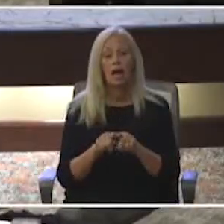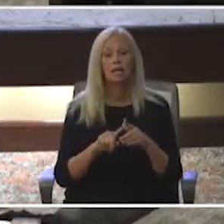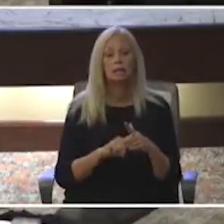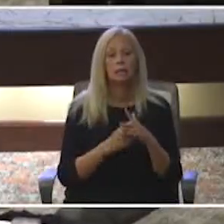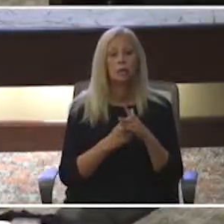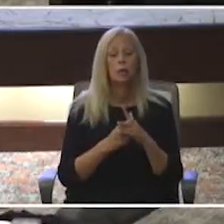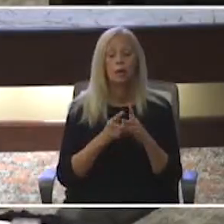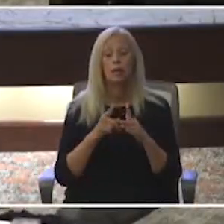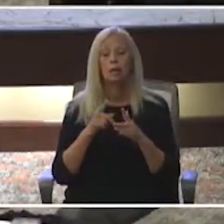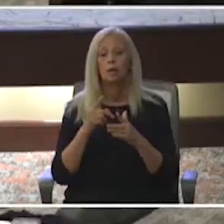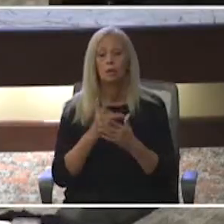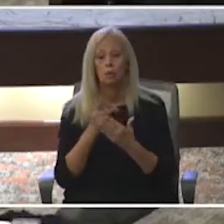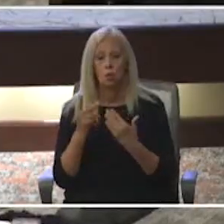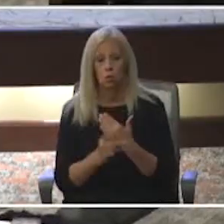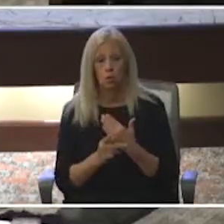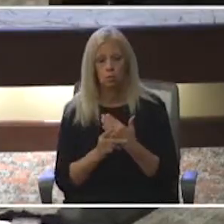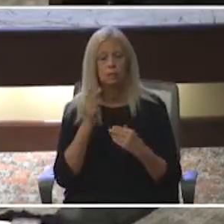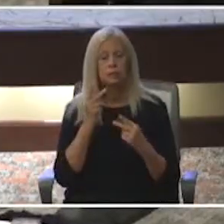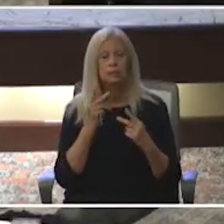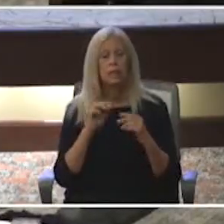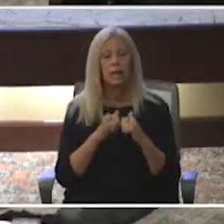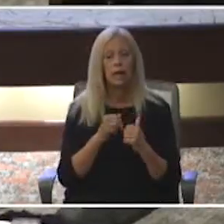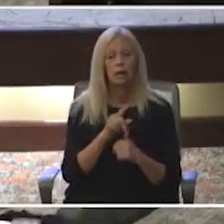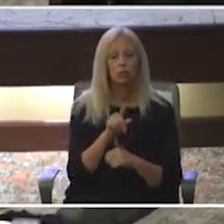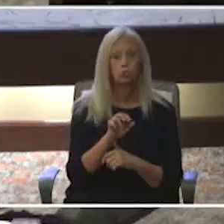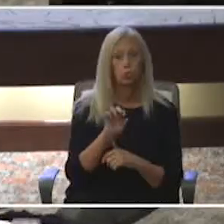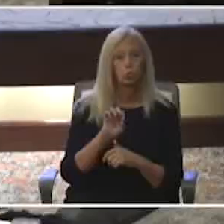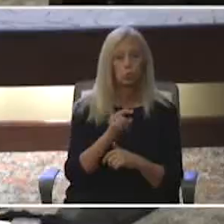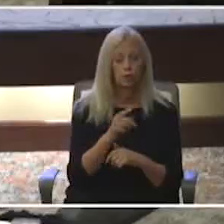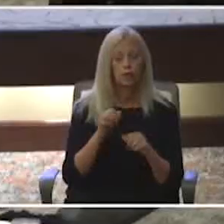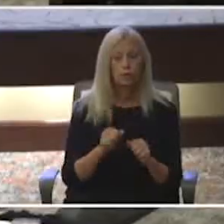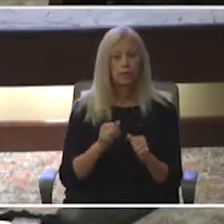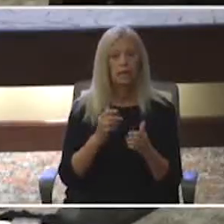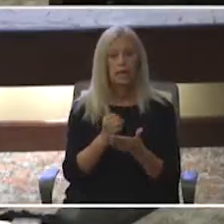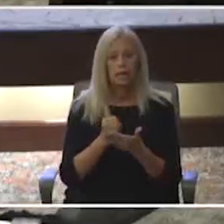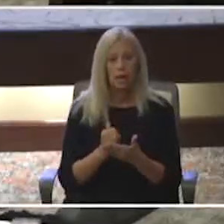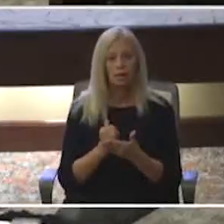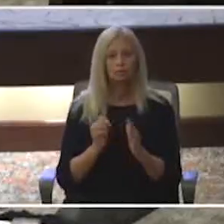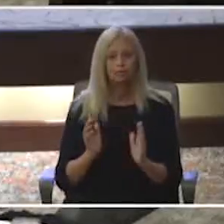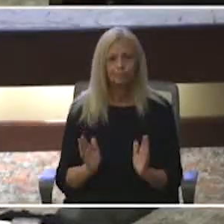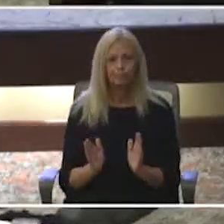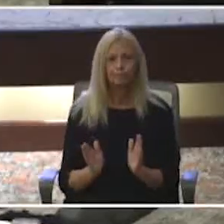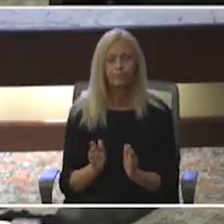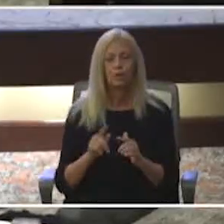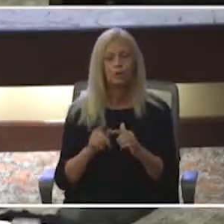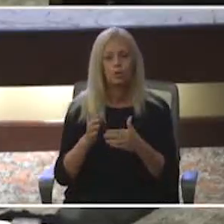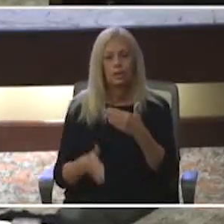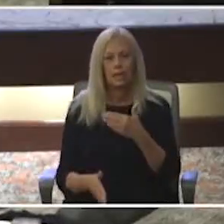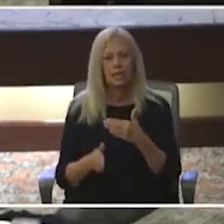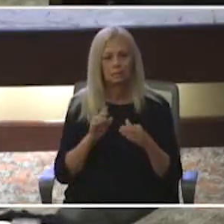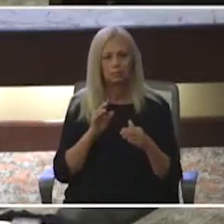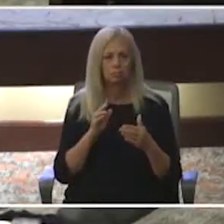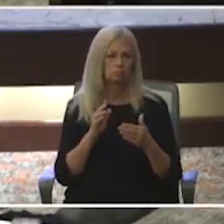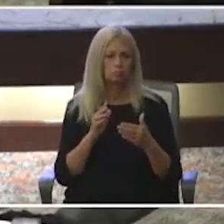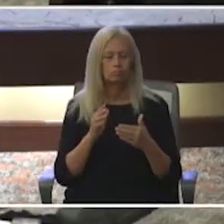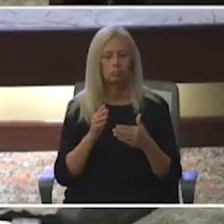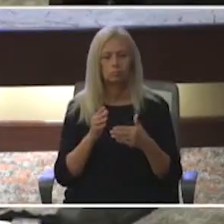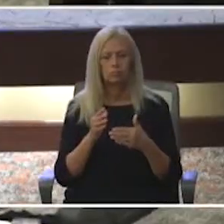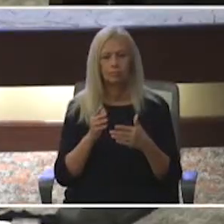how form-based zoning can benefit the city and drive us to the end result of